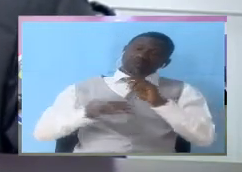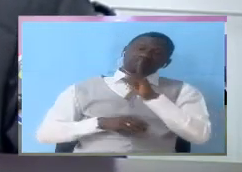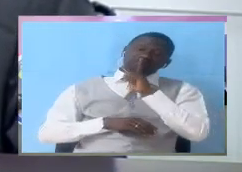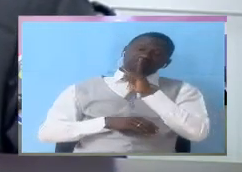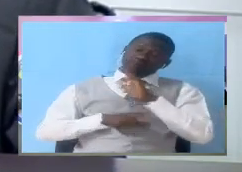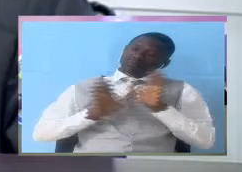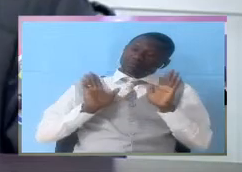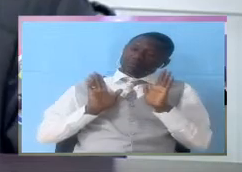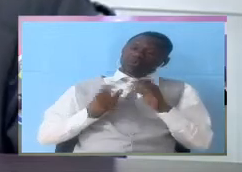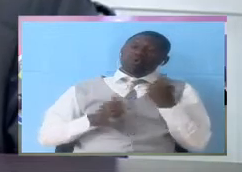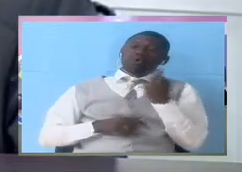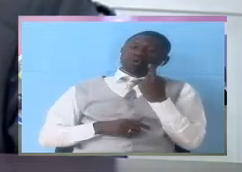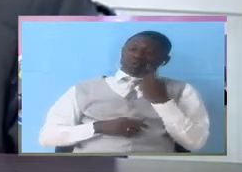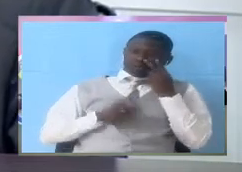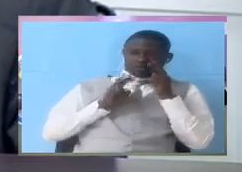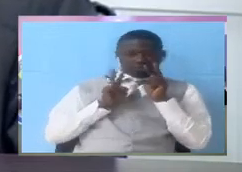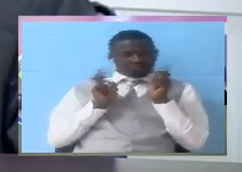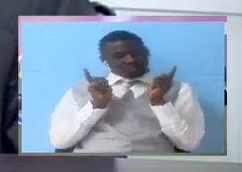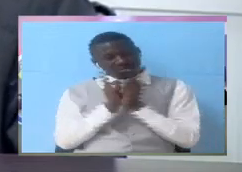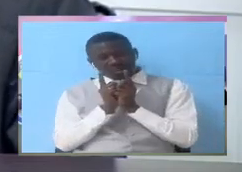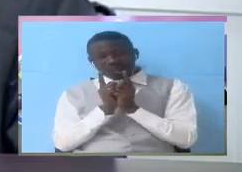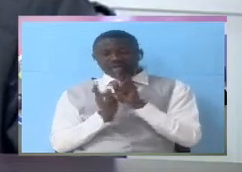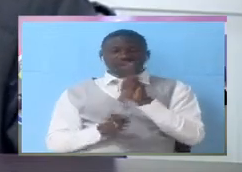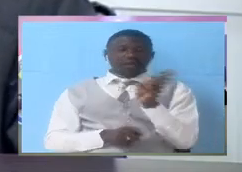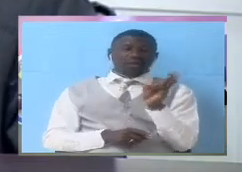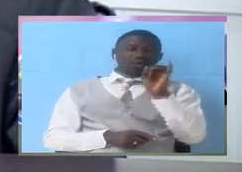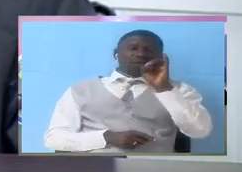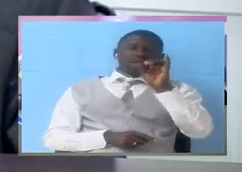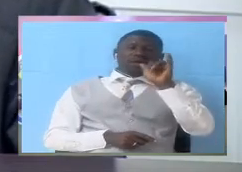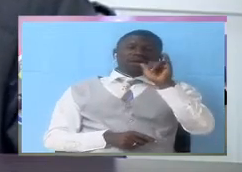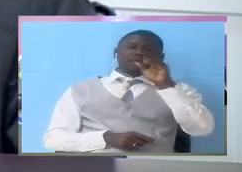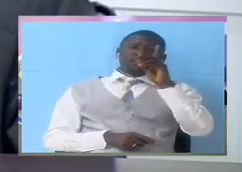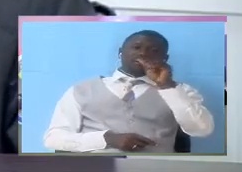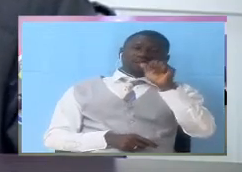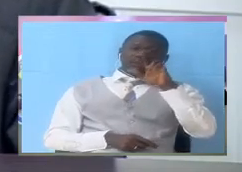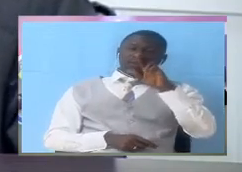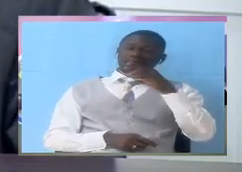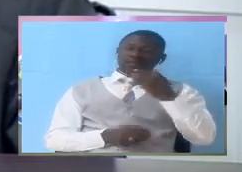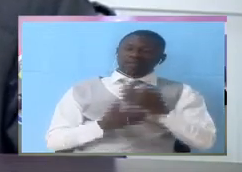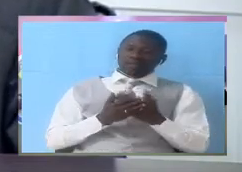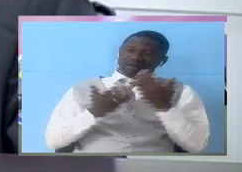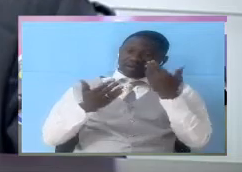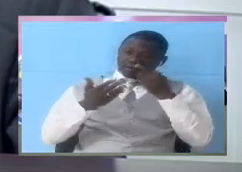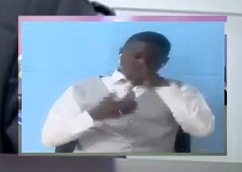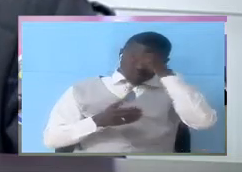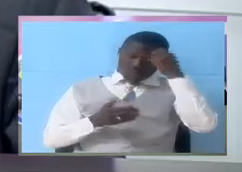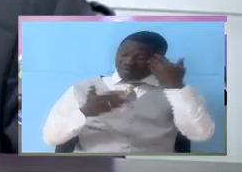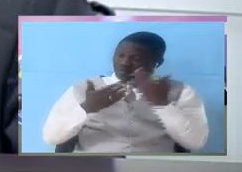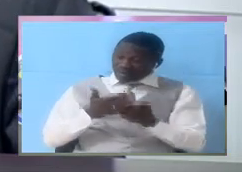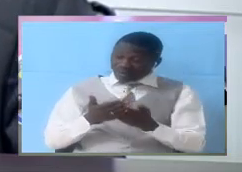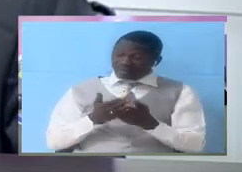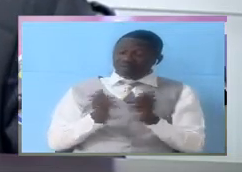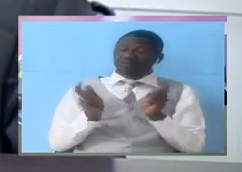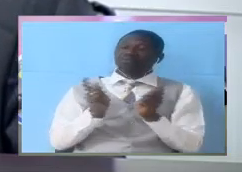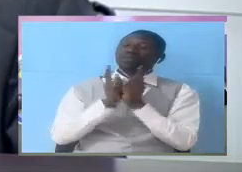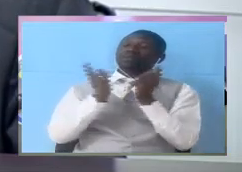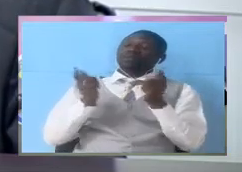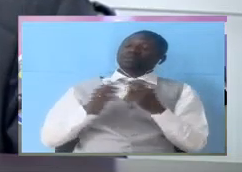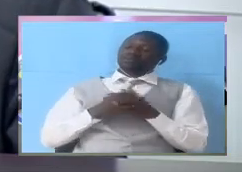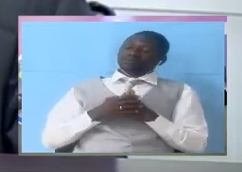would only see Haidara at the end of the day. E boba rek Haidara ben yon rek lañu gisante moy ci ñextel liggey bi. But my